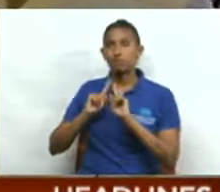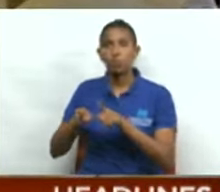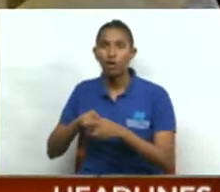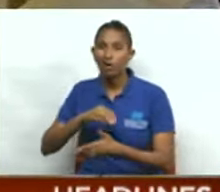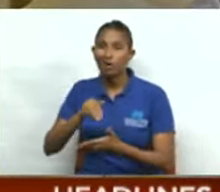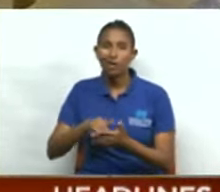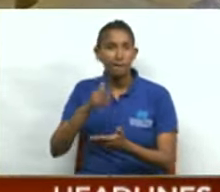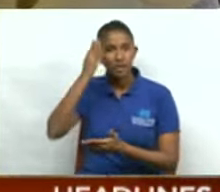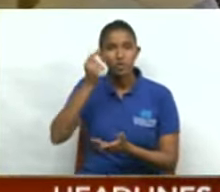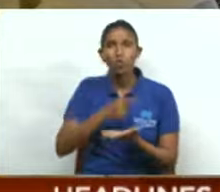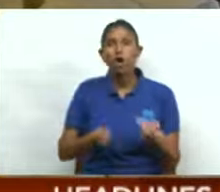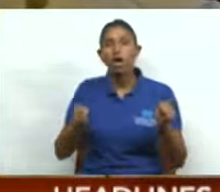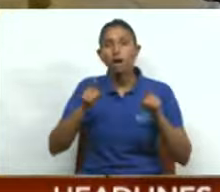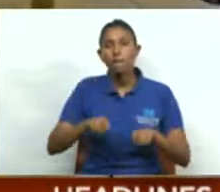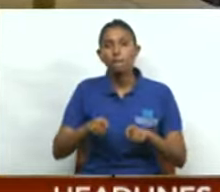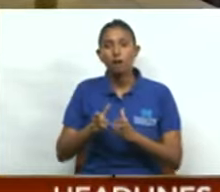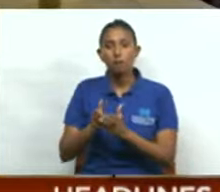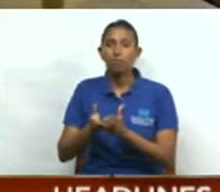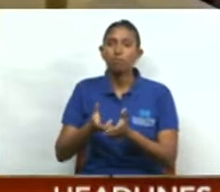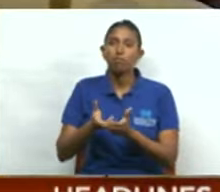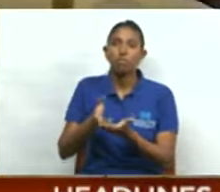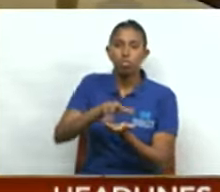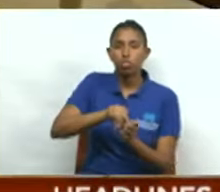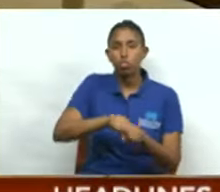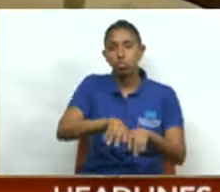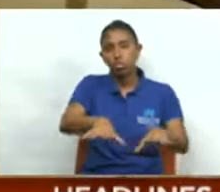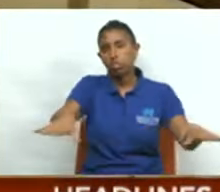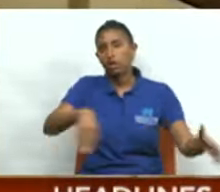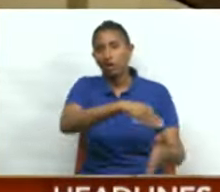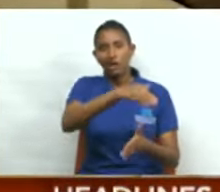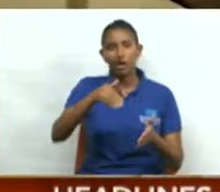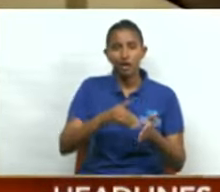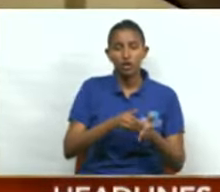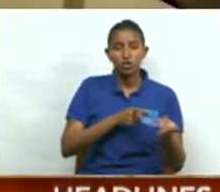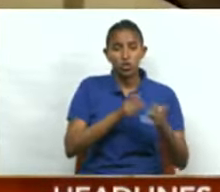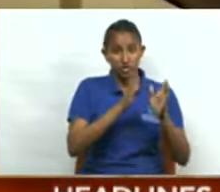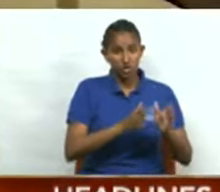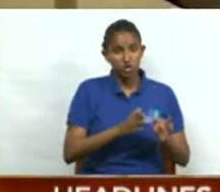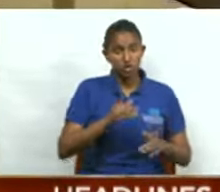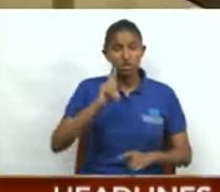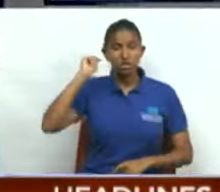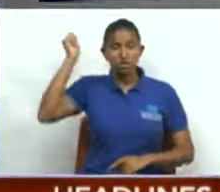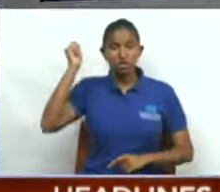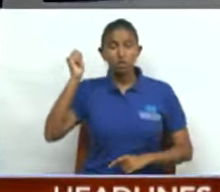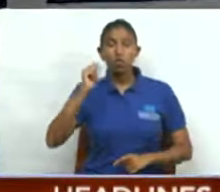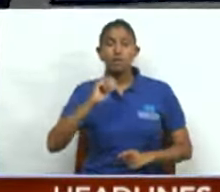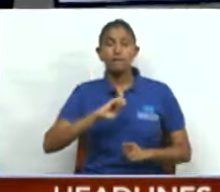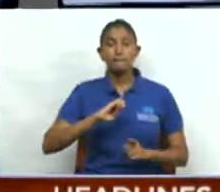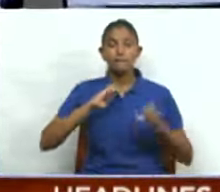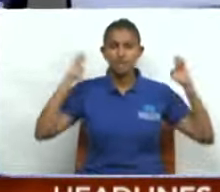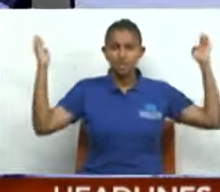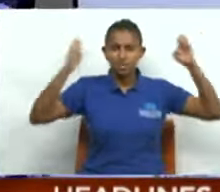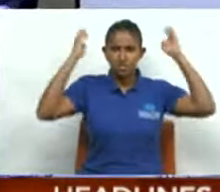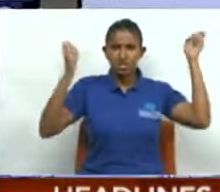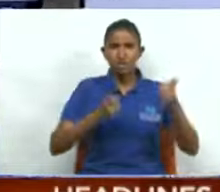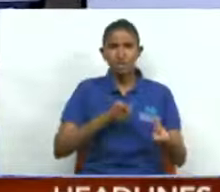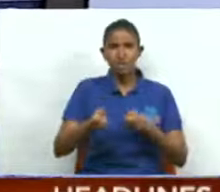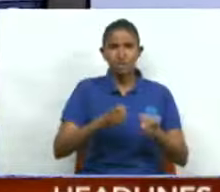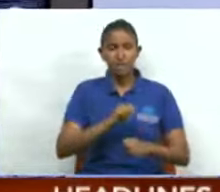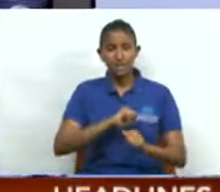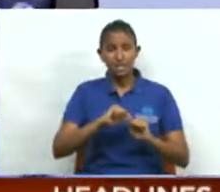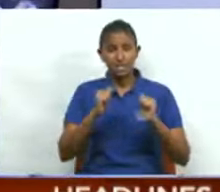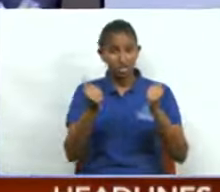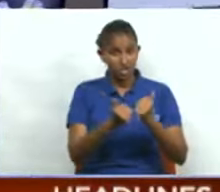fuel blanketed the shore once again. Director of the Tobago Emergency Management Agency, Alan Stewart, confirms that the fuel